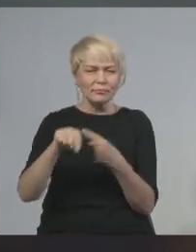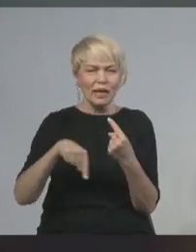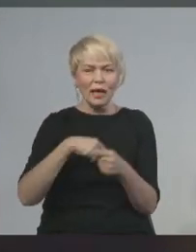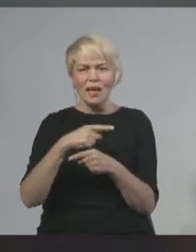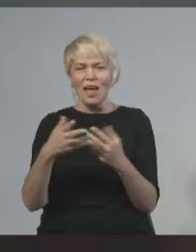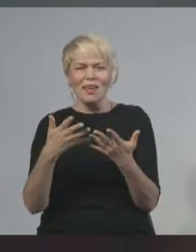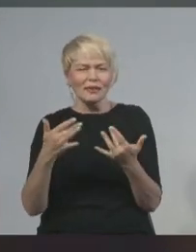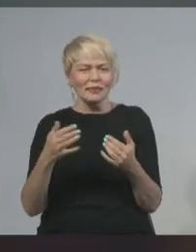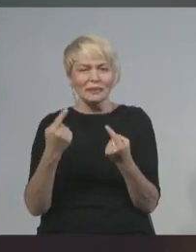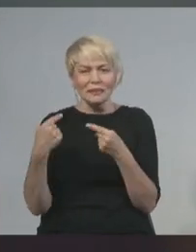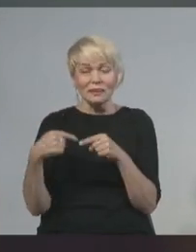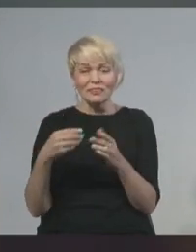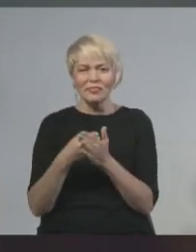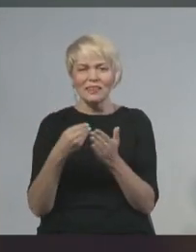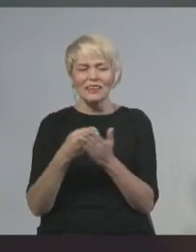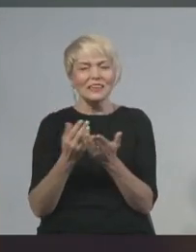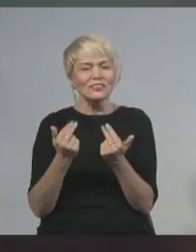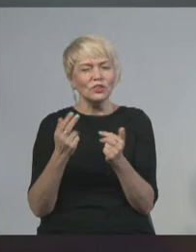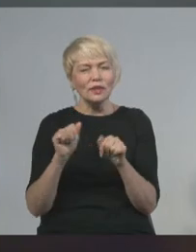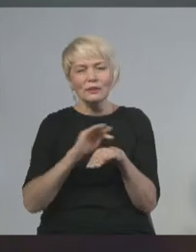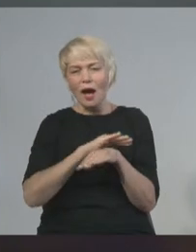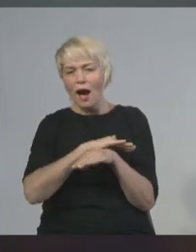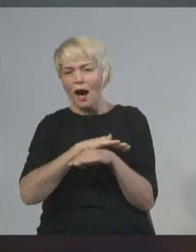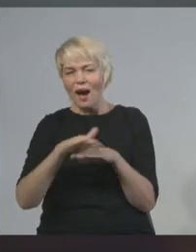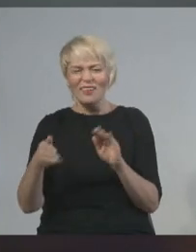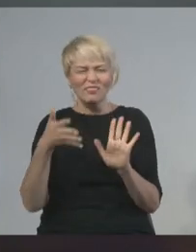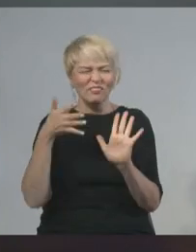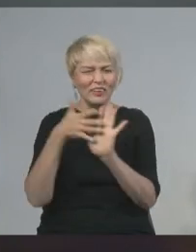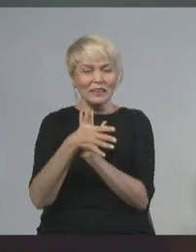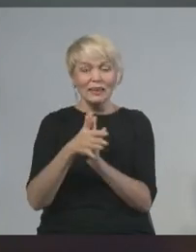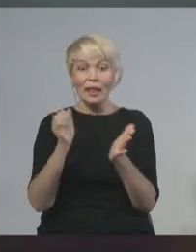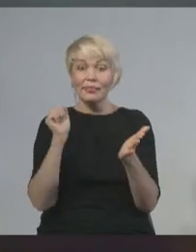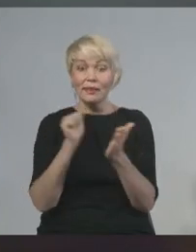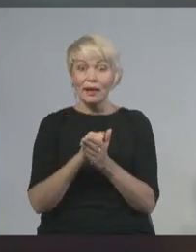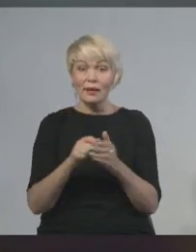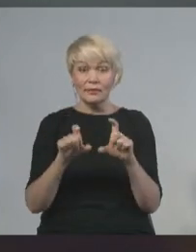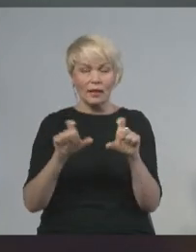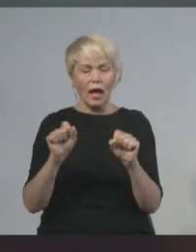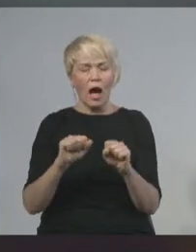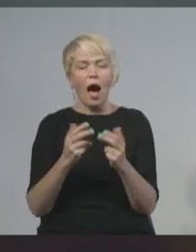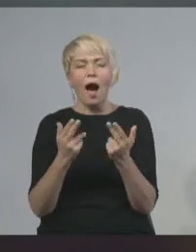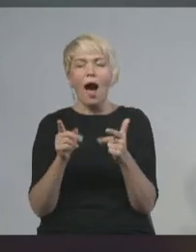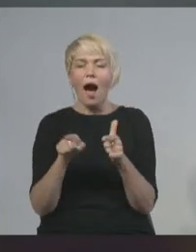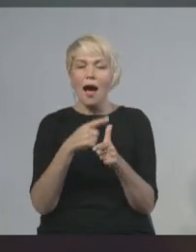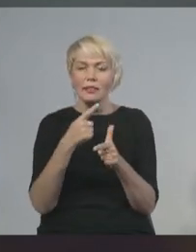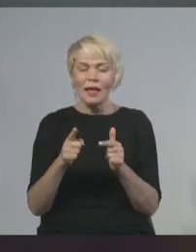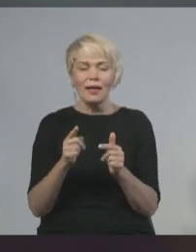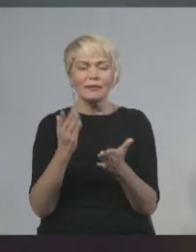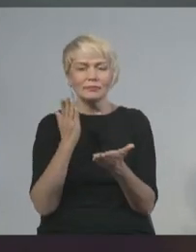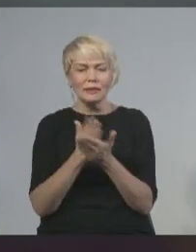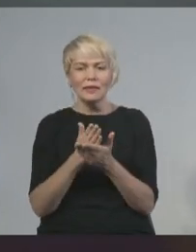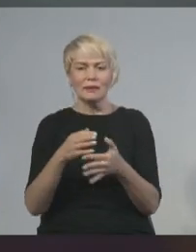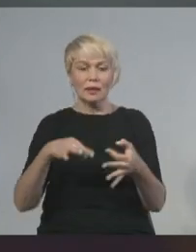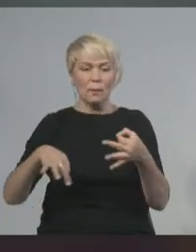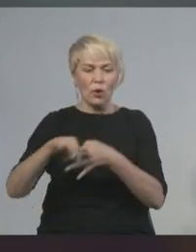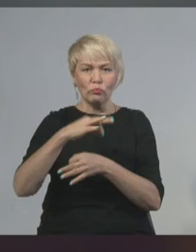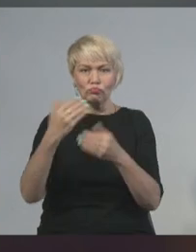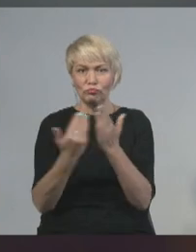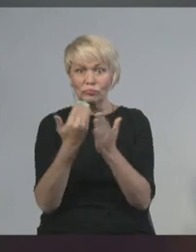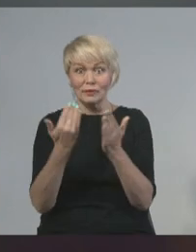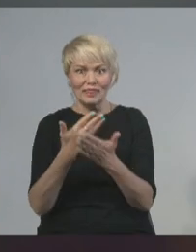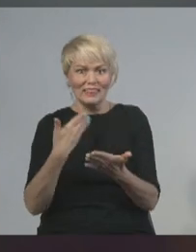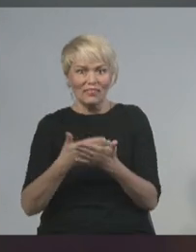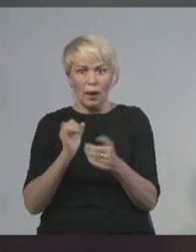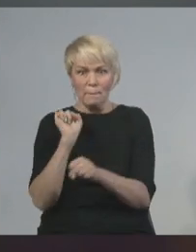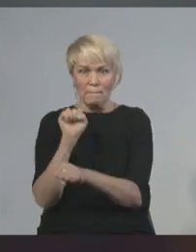budget or operative budget it's not going to cover lots of expenses of the editorial office but certain projects which